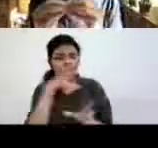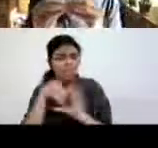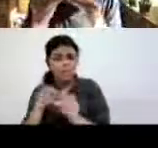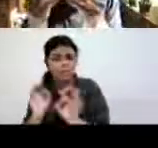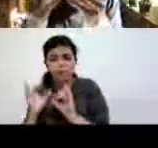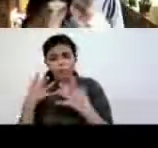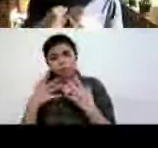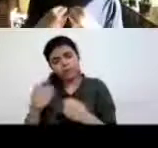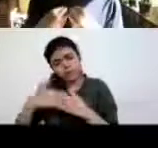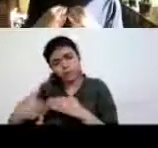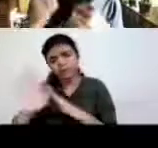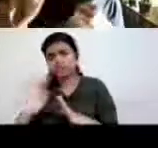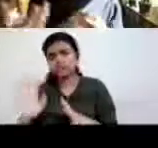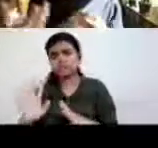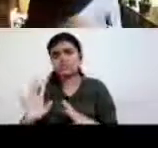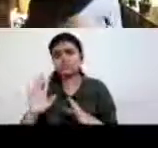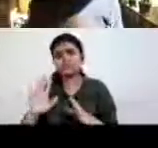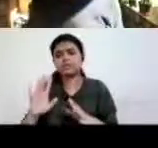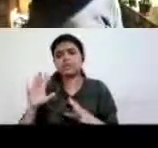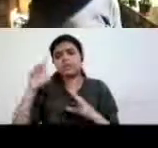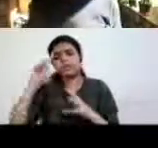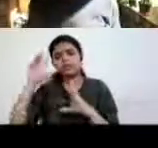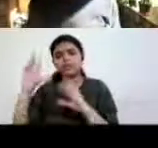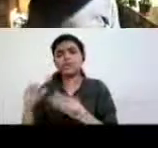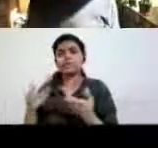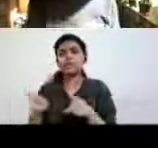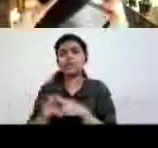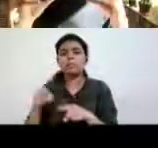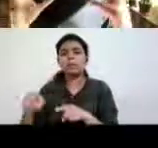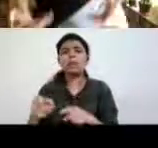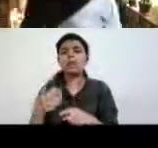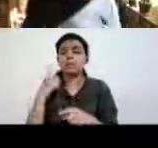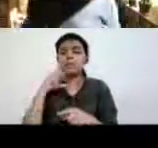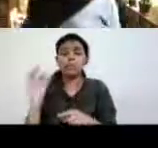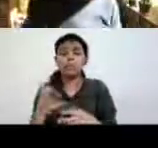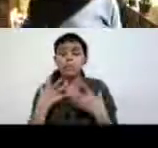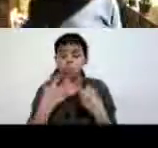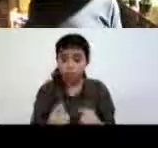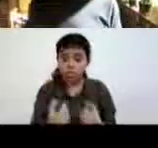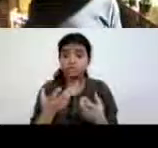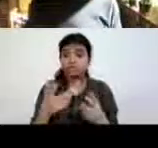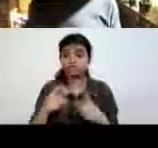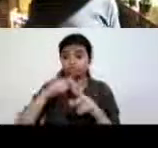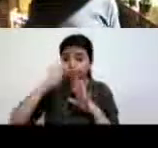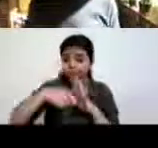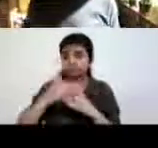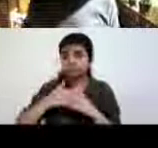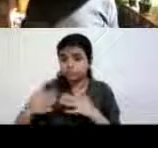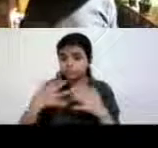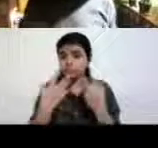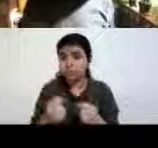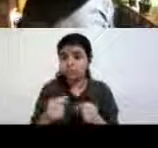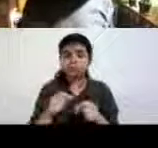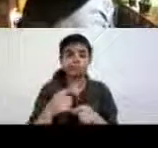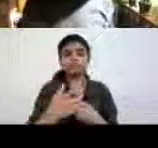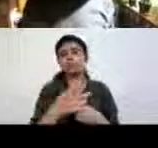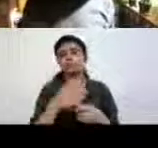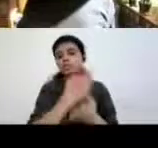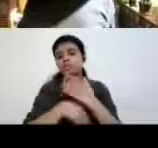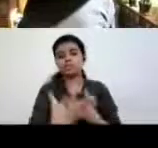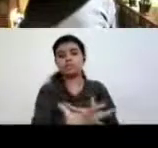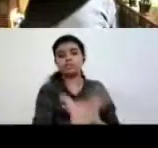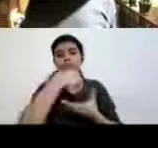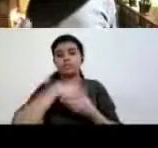something which is, in my opinion, or in my understanding, still missing in the universal design concept.